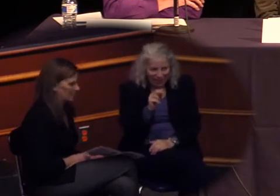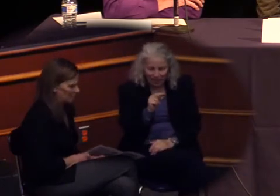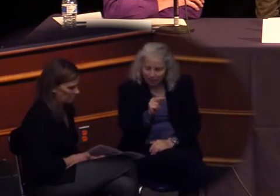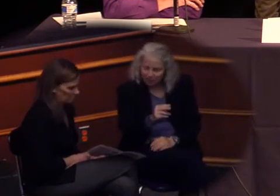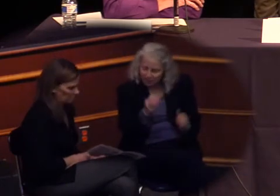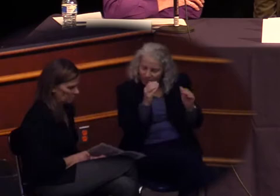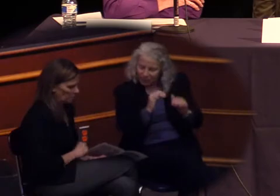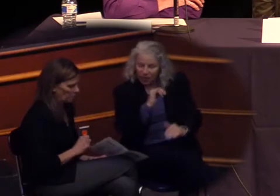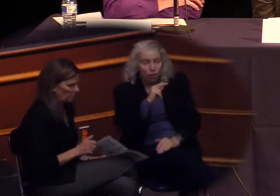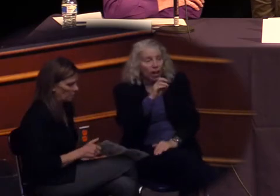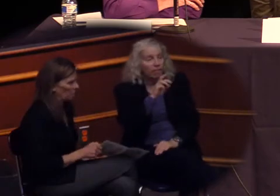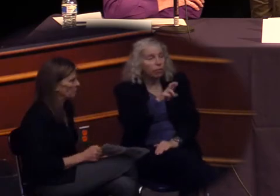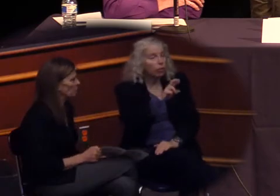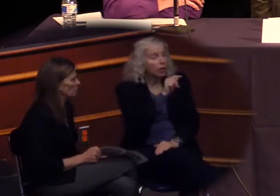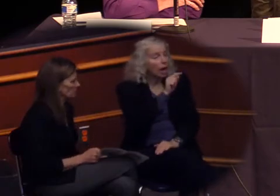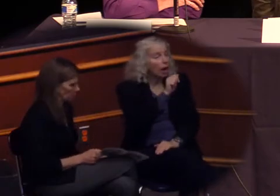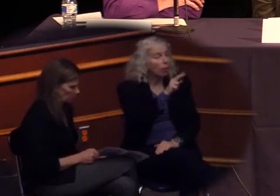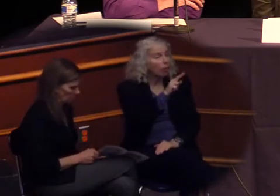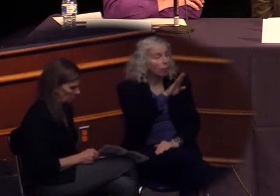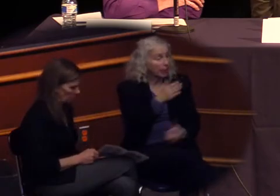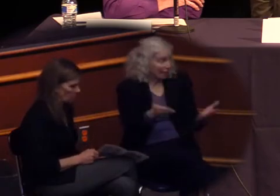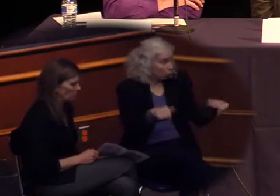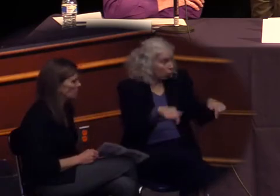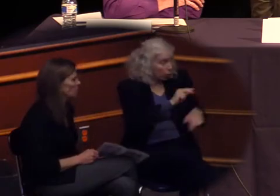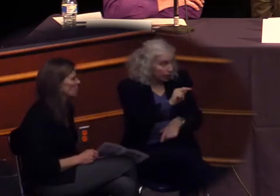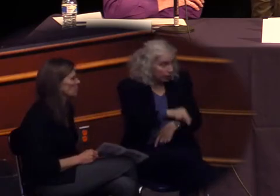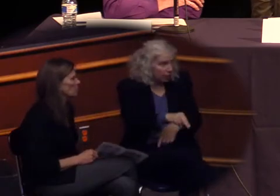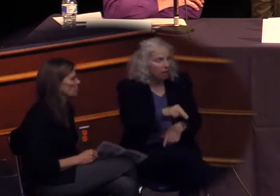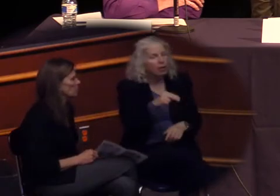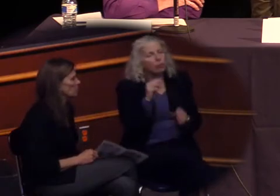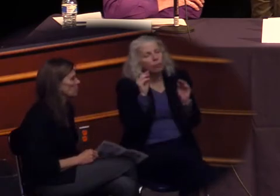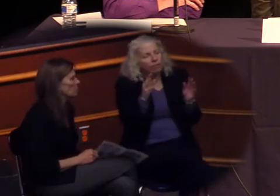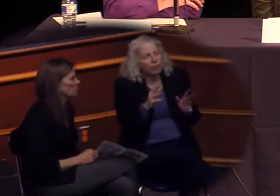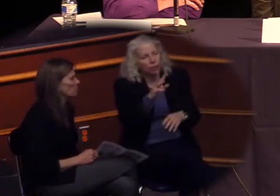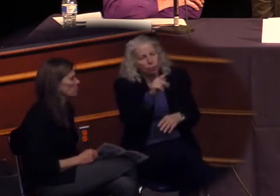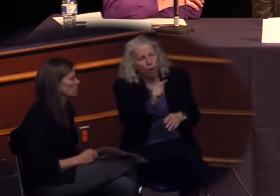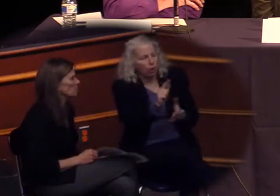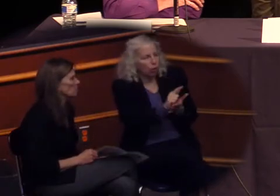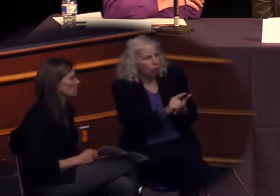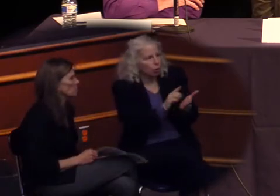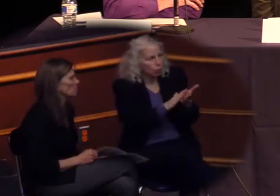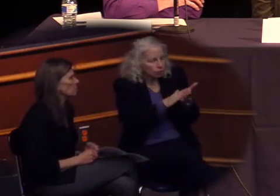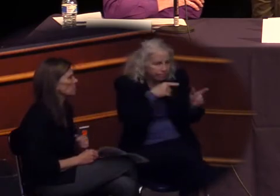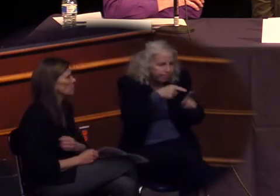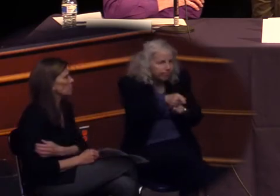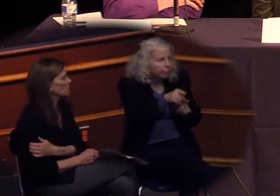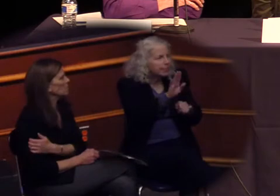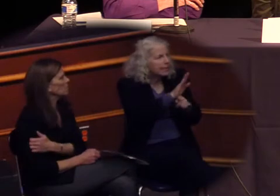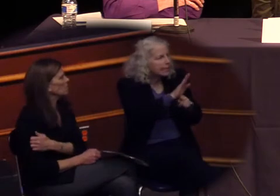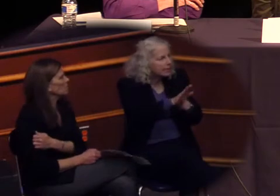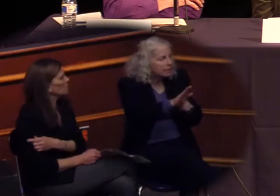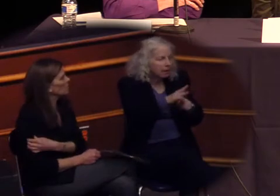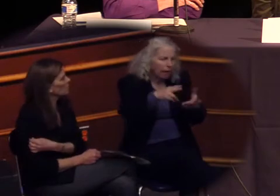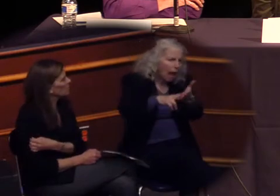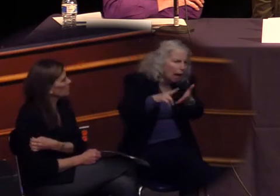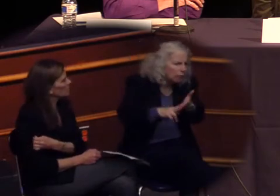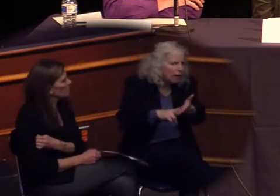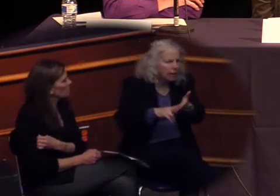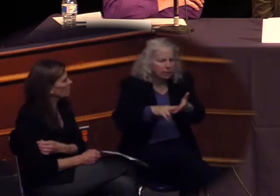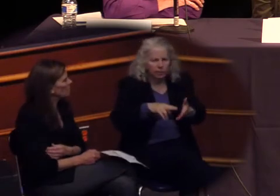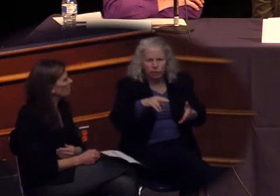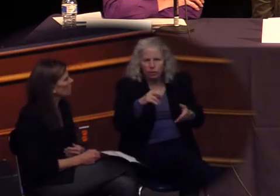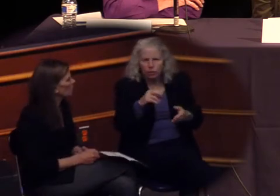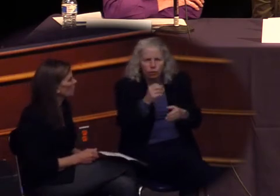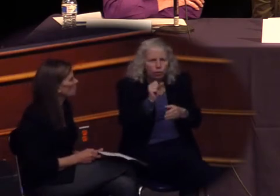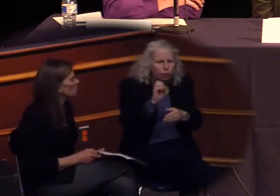Jennifer Taub from Northampton is a professor at Vermont Law School where she teaches business law courses including contracts, corporations, securities